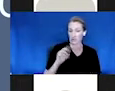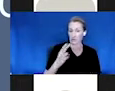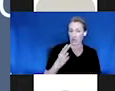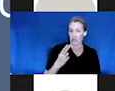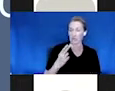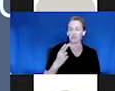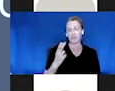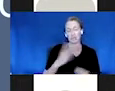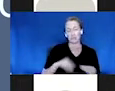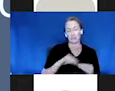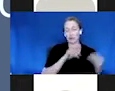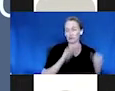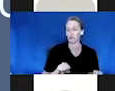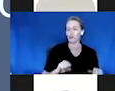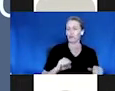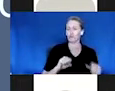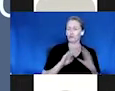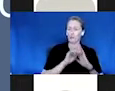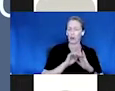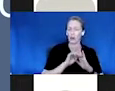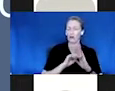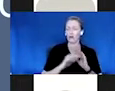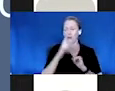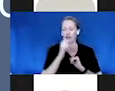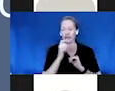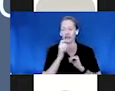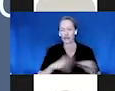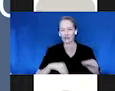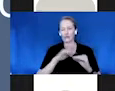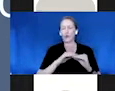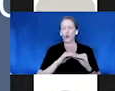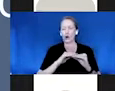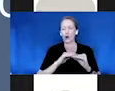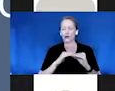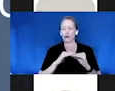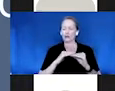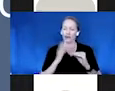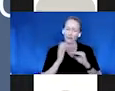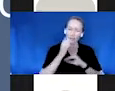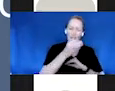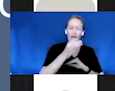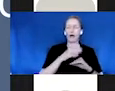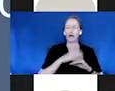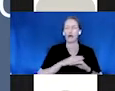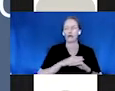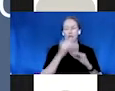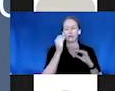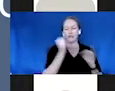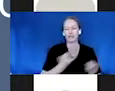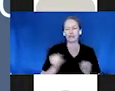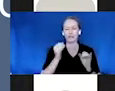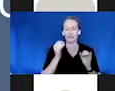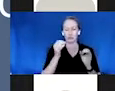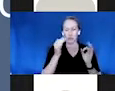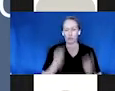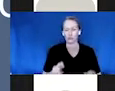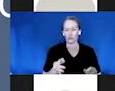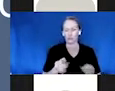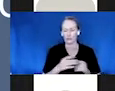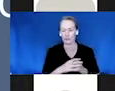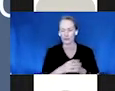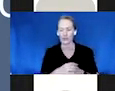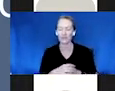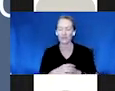model because it goes beyond individual choice. And just to give you a little bit more about it here, it